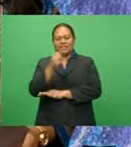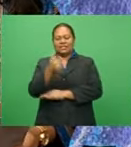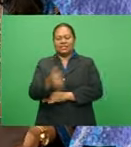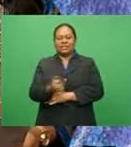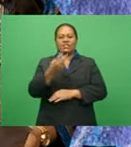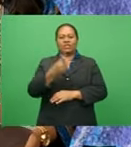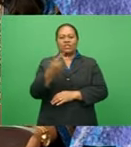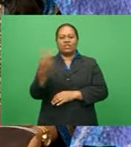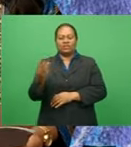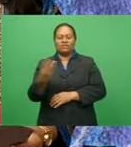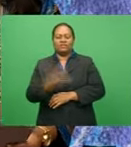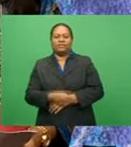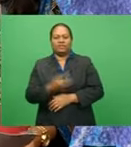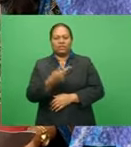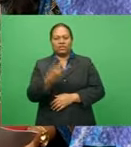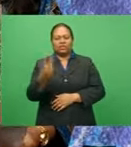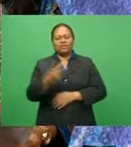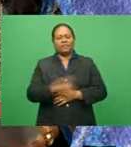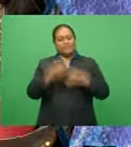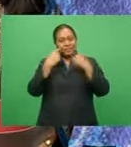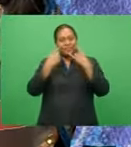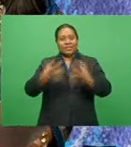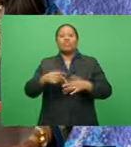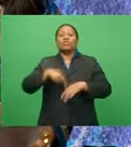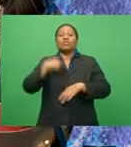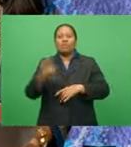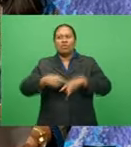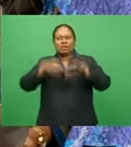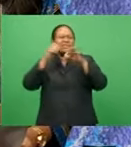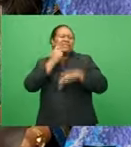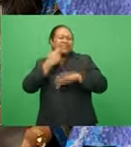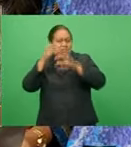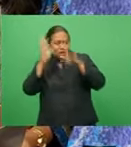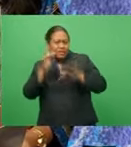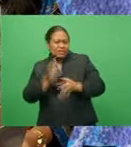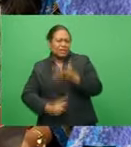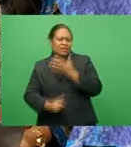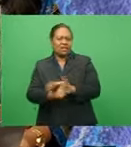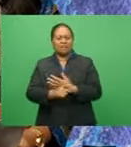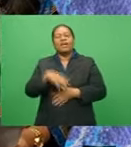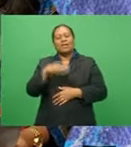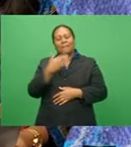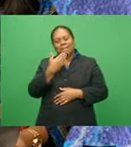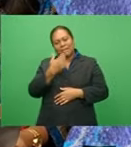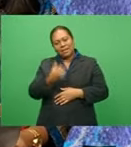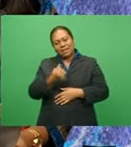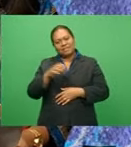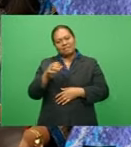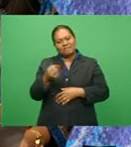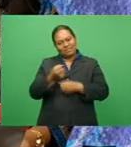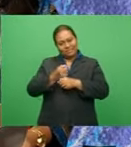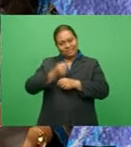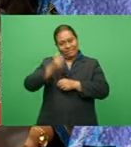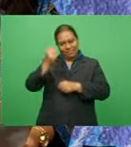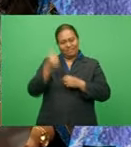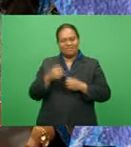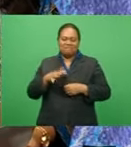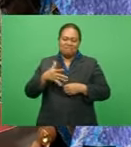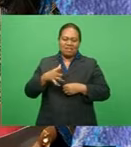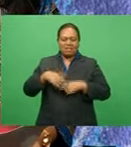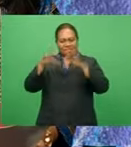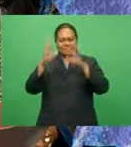For tomorrow, I do see a few showers, especially on Viti level, so umbrellas are a must. The day will experience